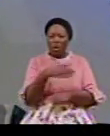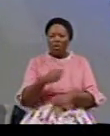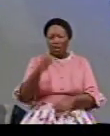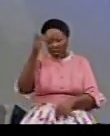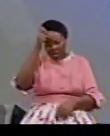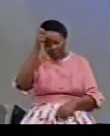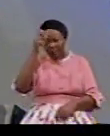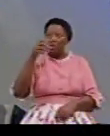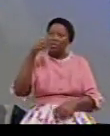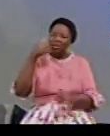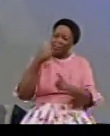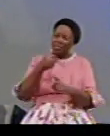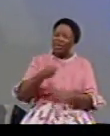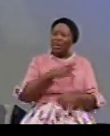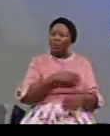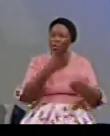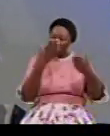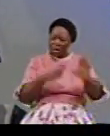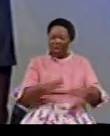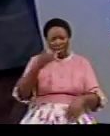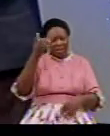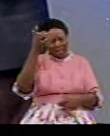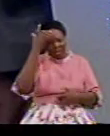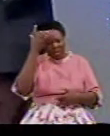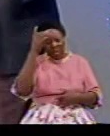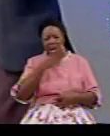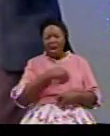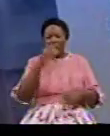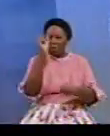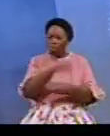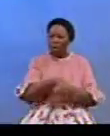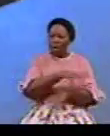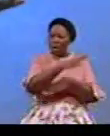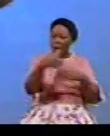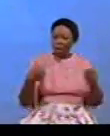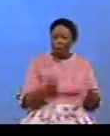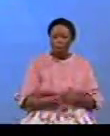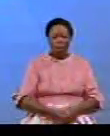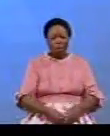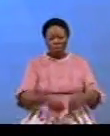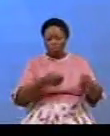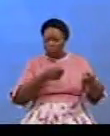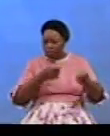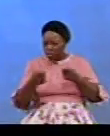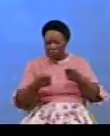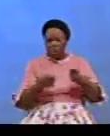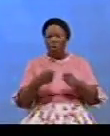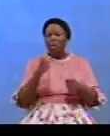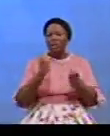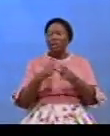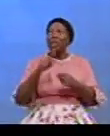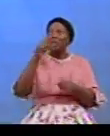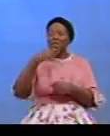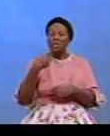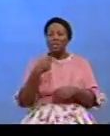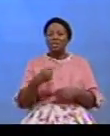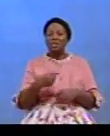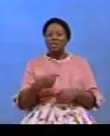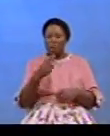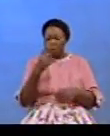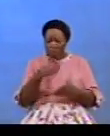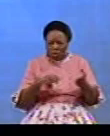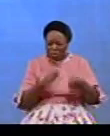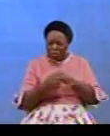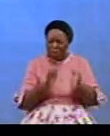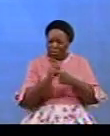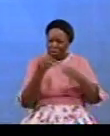son. Make me one of your hired servants. must have the decision.